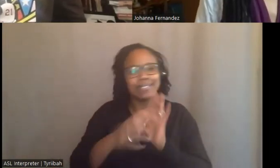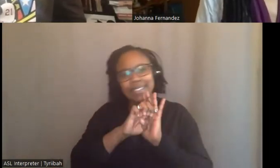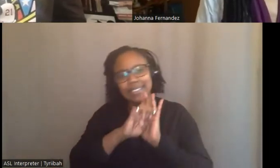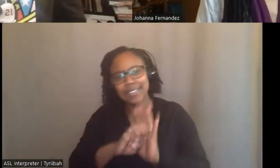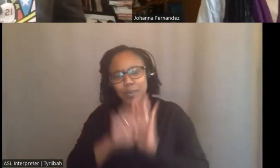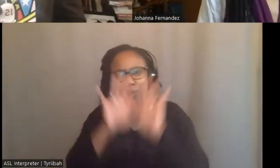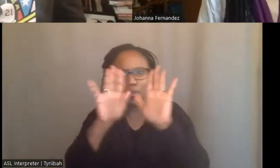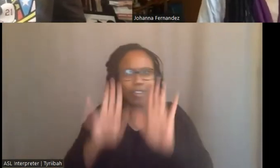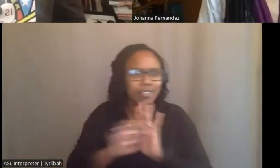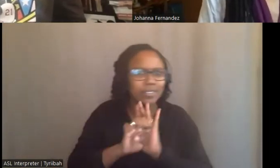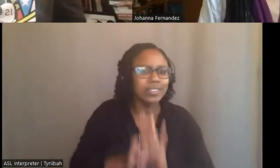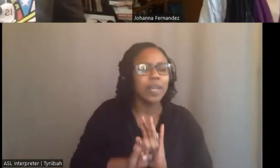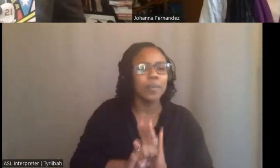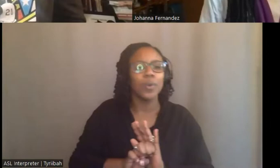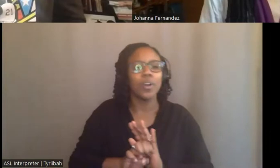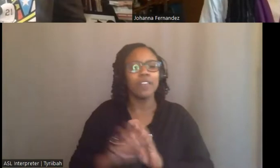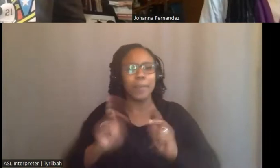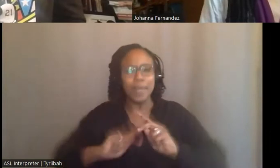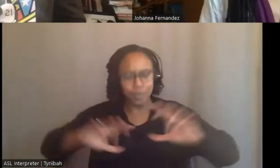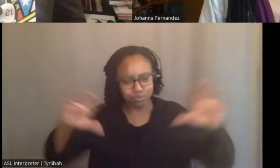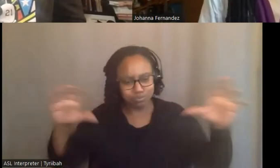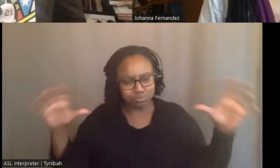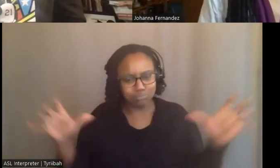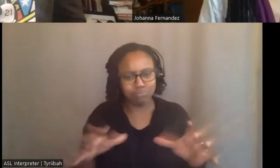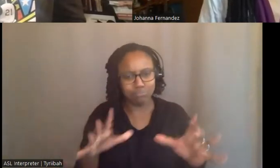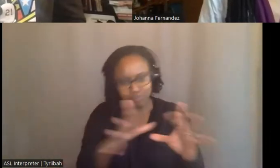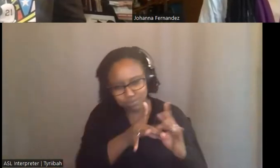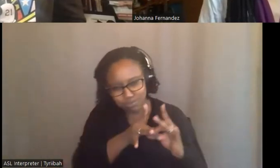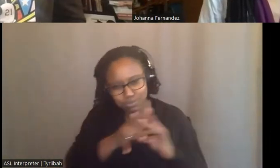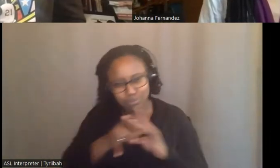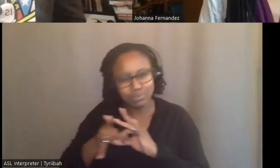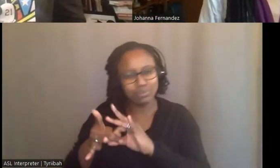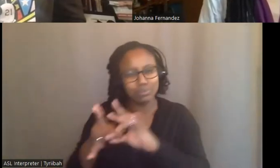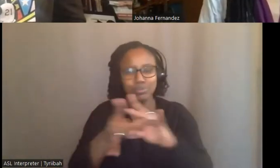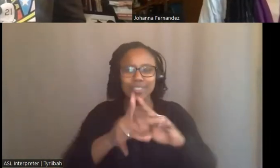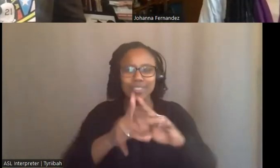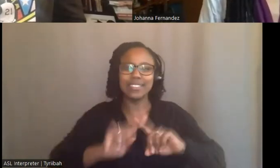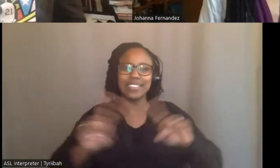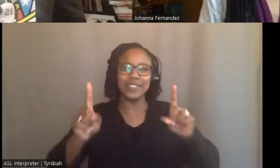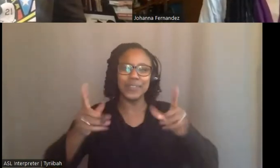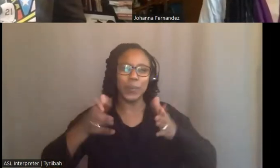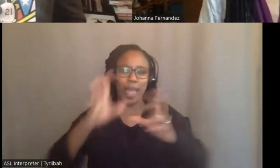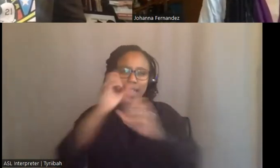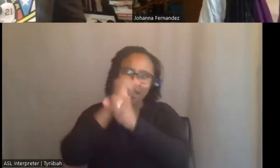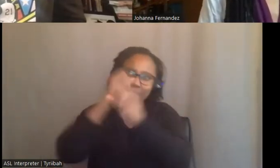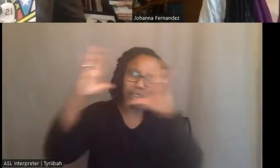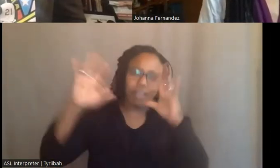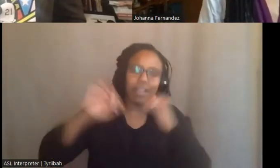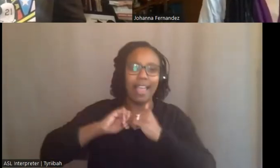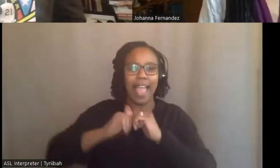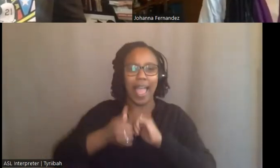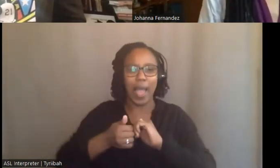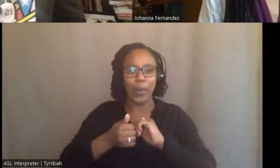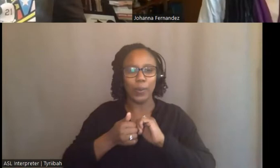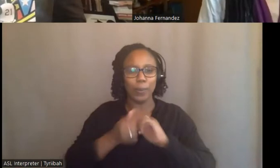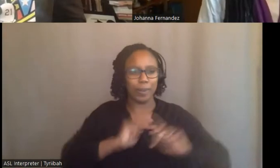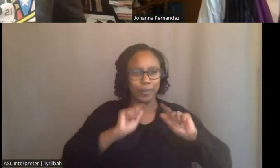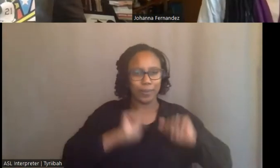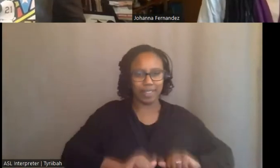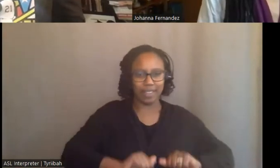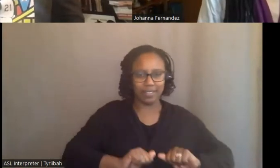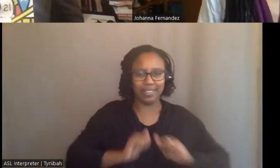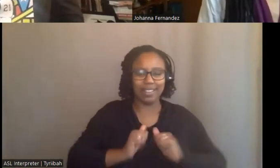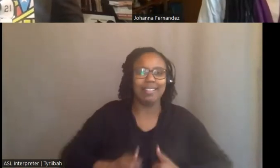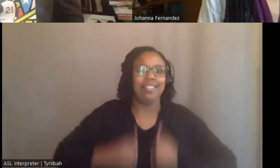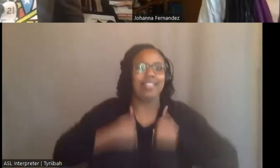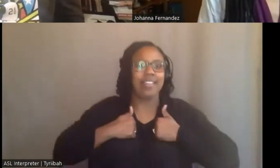in a completely different vision for how humanity can exist together and use our resources